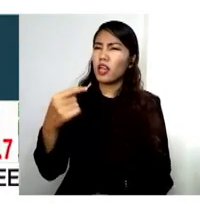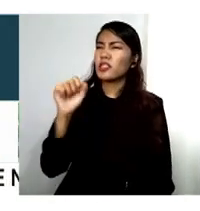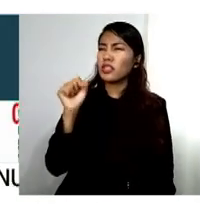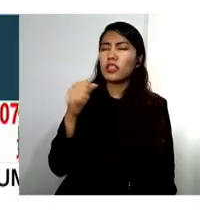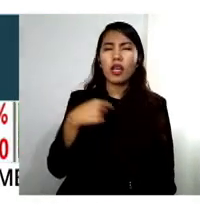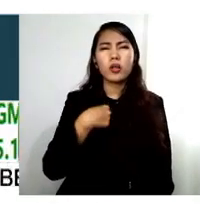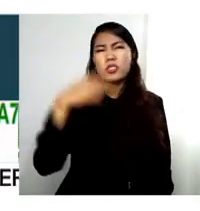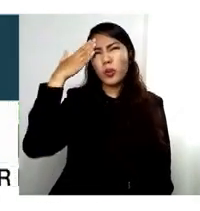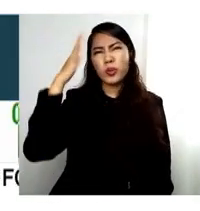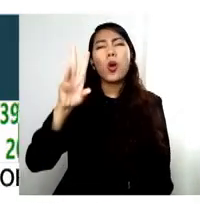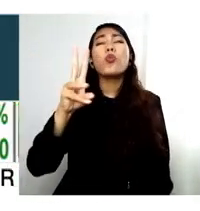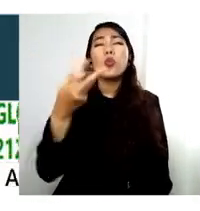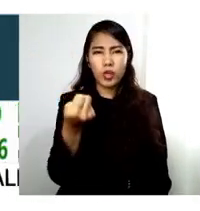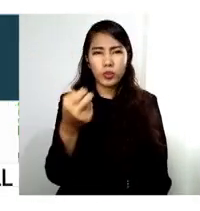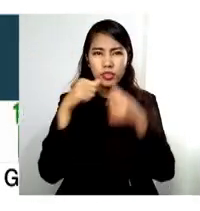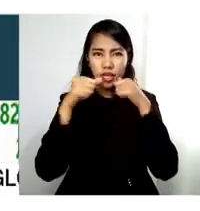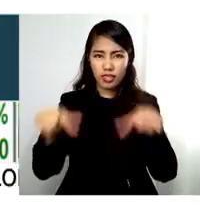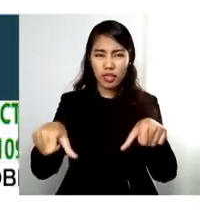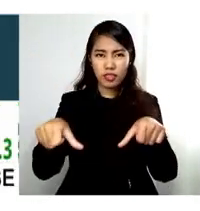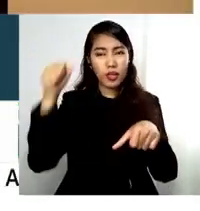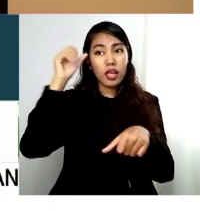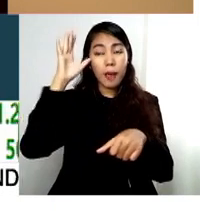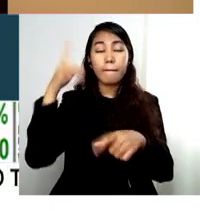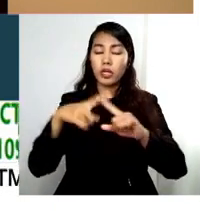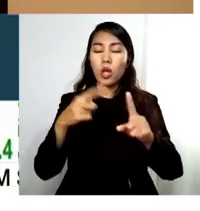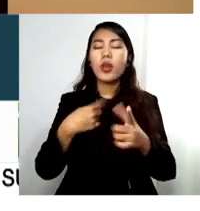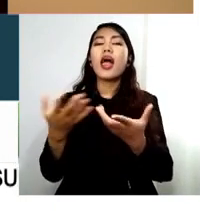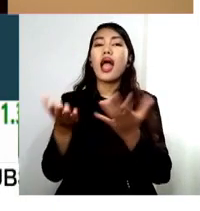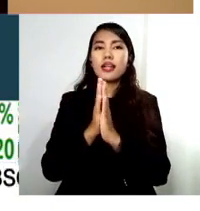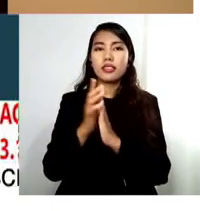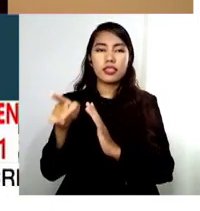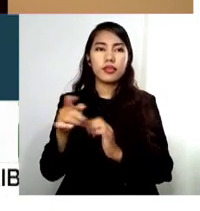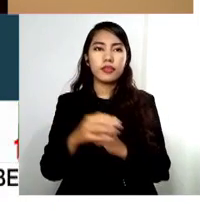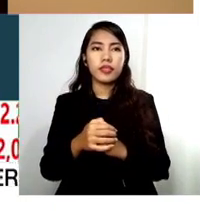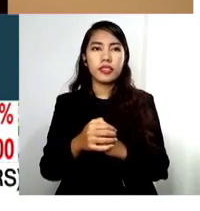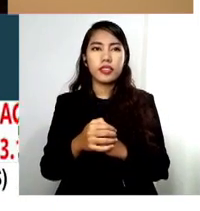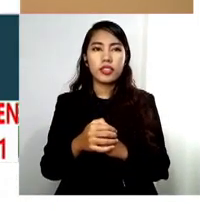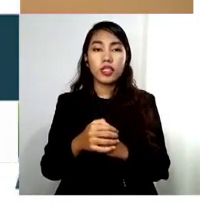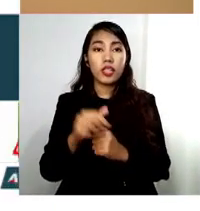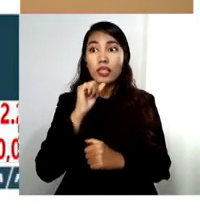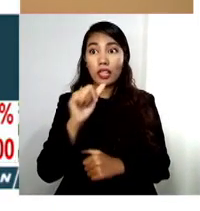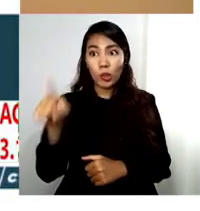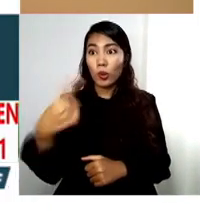the announcement, but I will follow up with him because, as I said, you're not the only one asking me, no? But